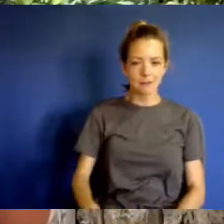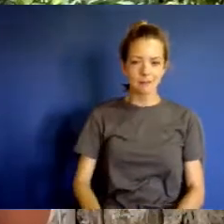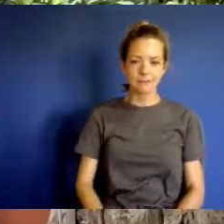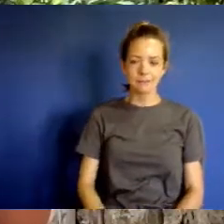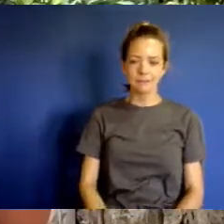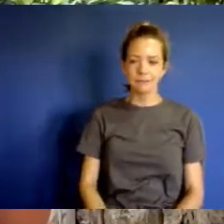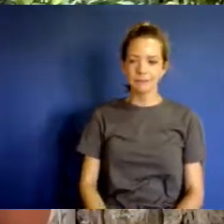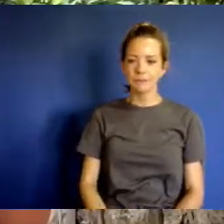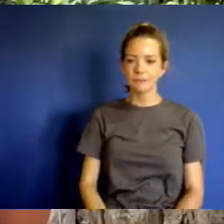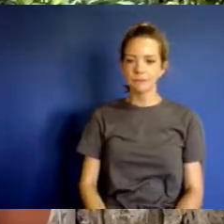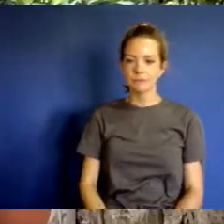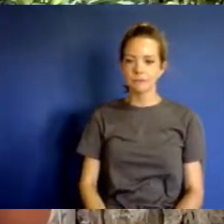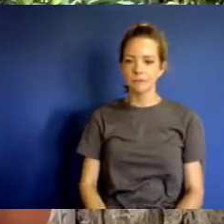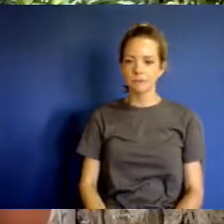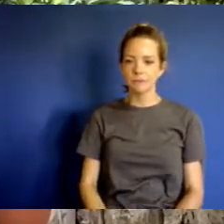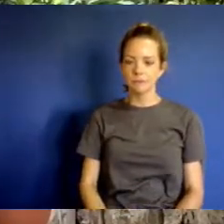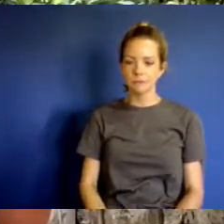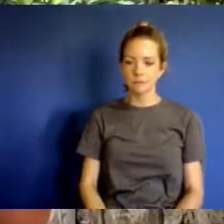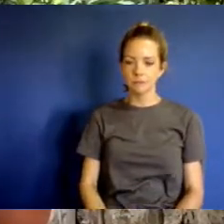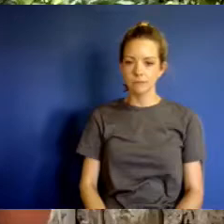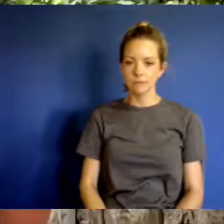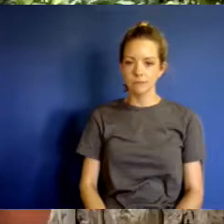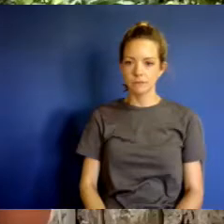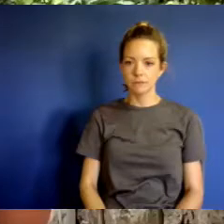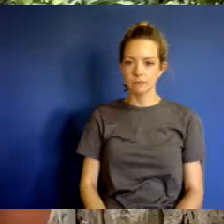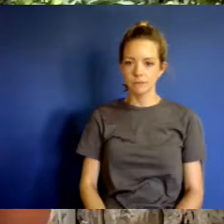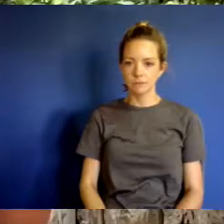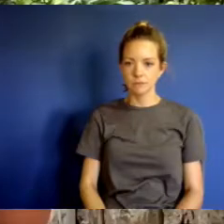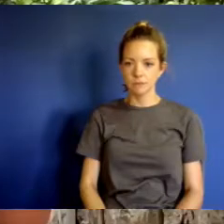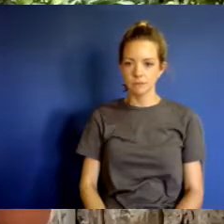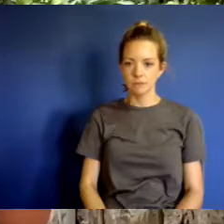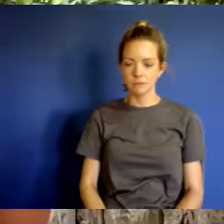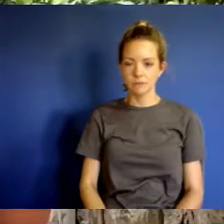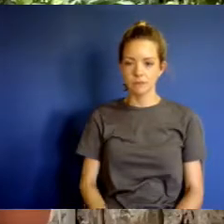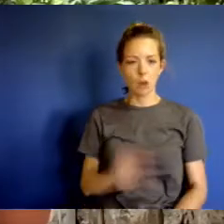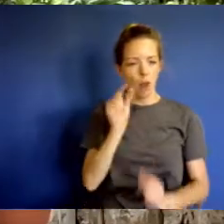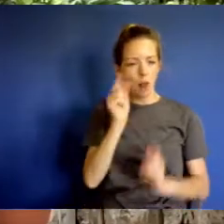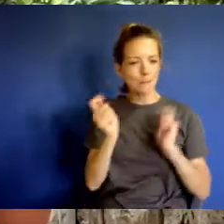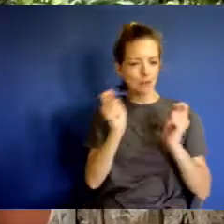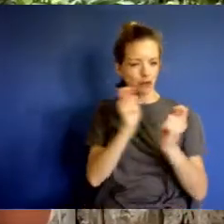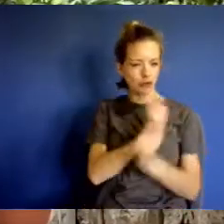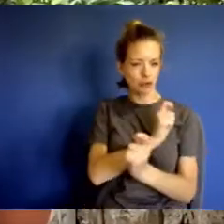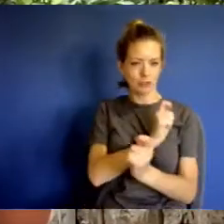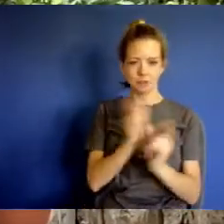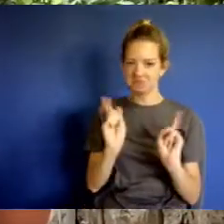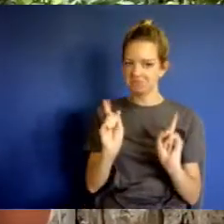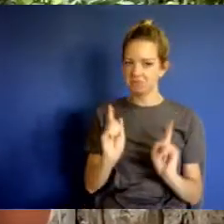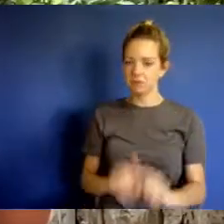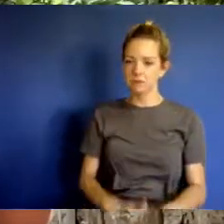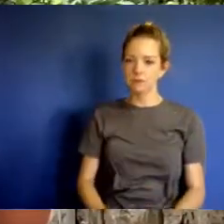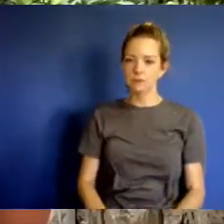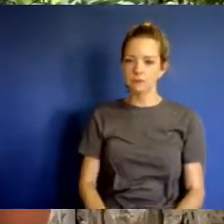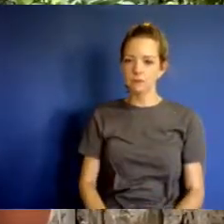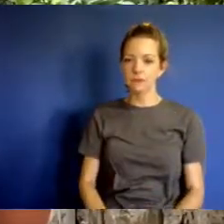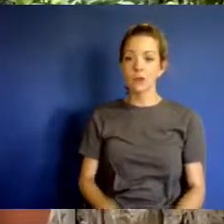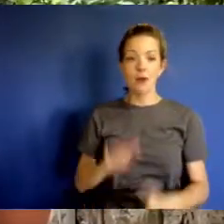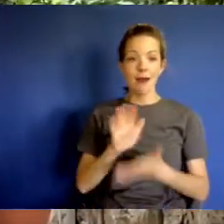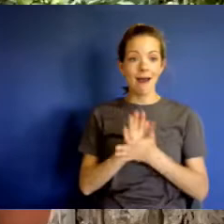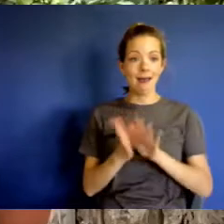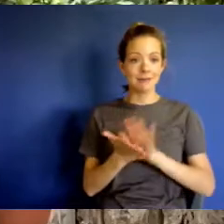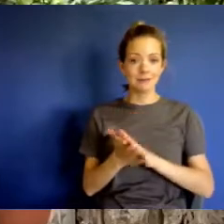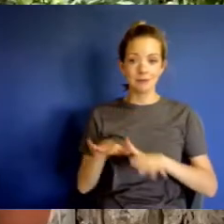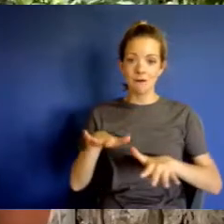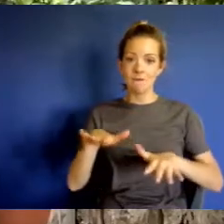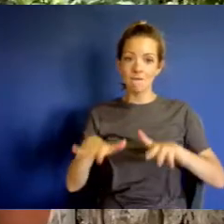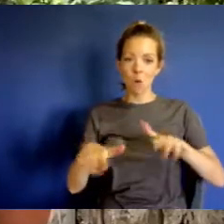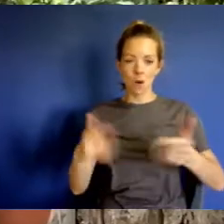okay? So, a little bit of a change. from here, we're just going to